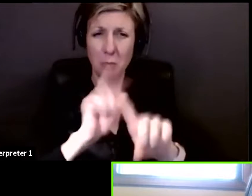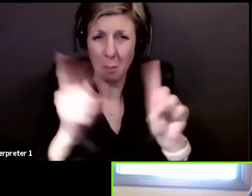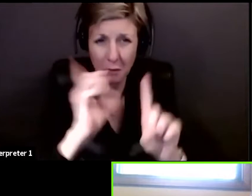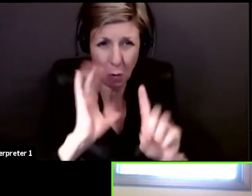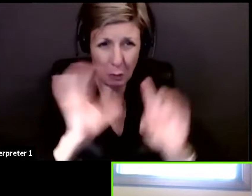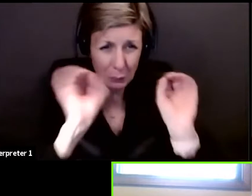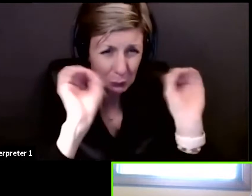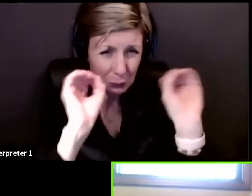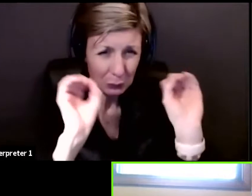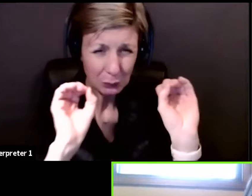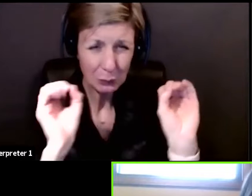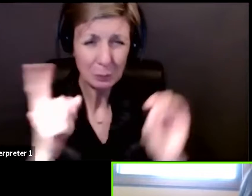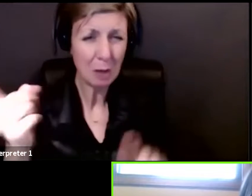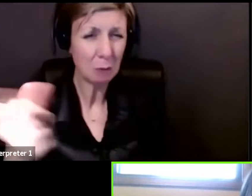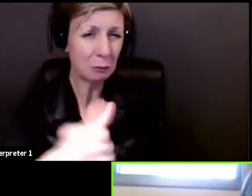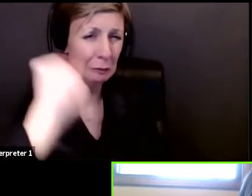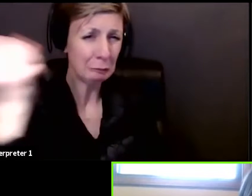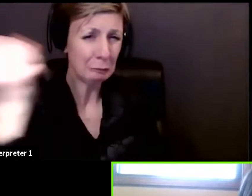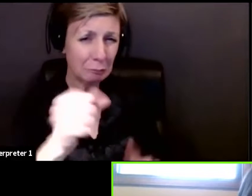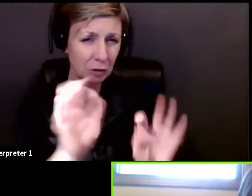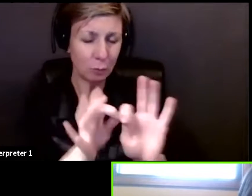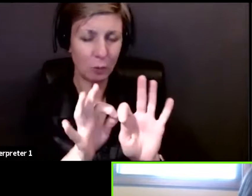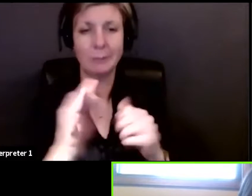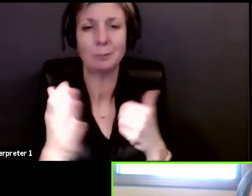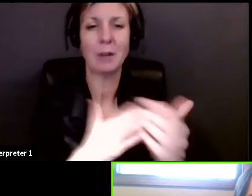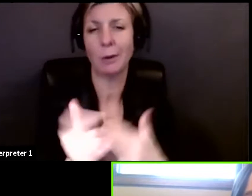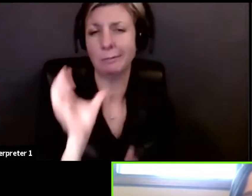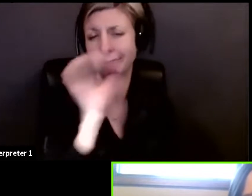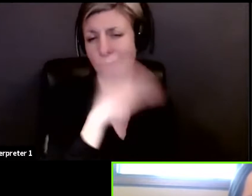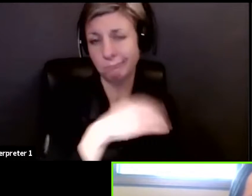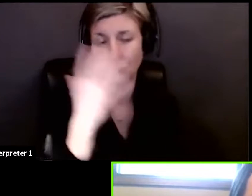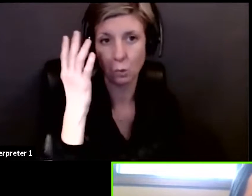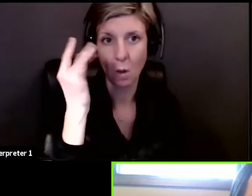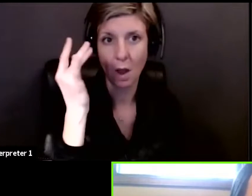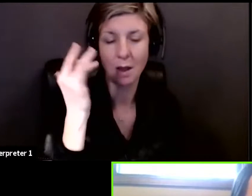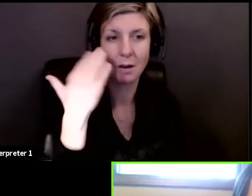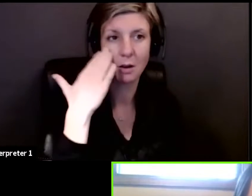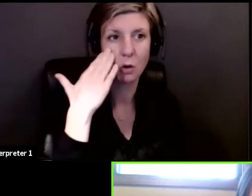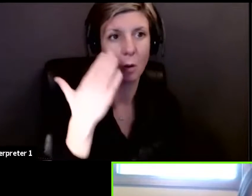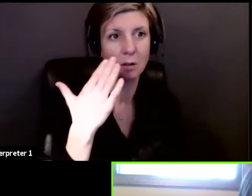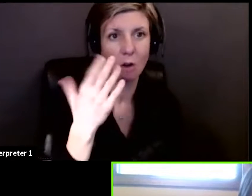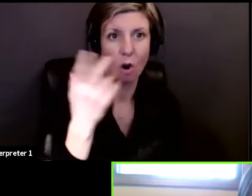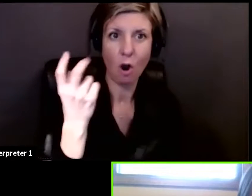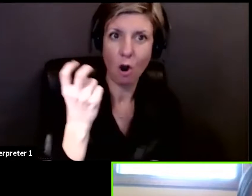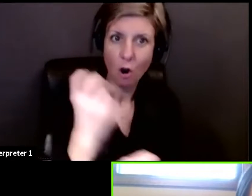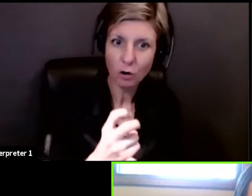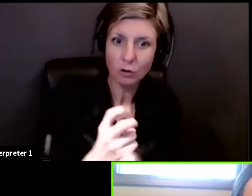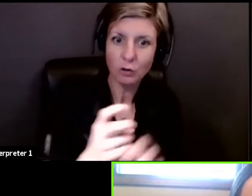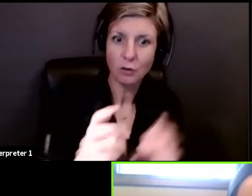because it's really difficult for us to get like culturally appropriate care.